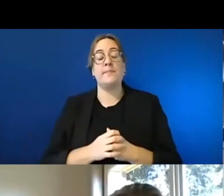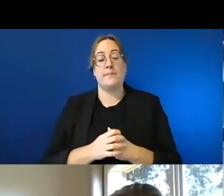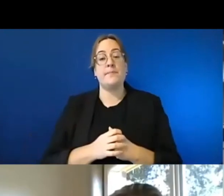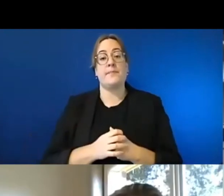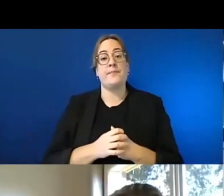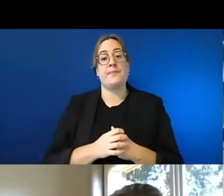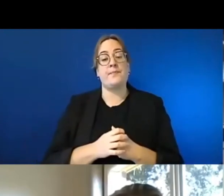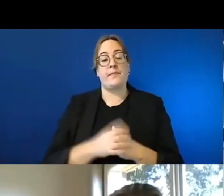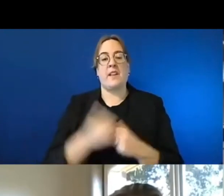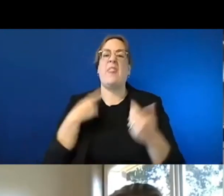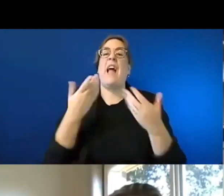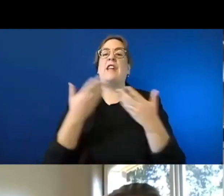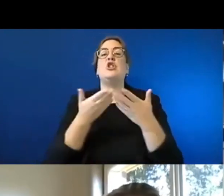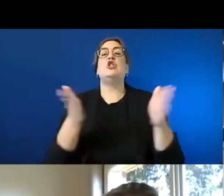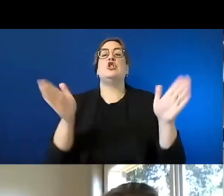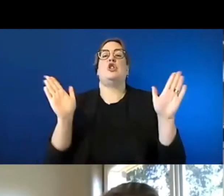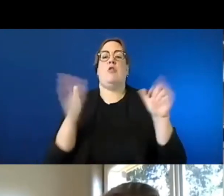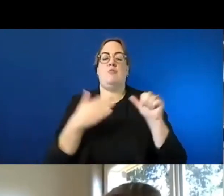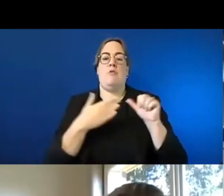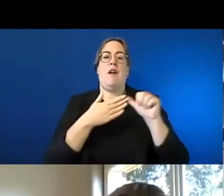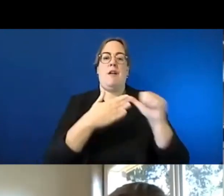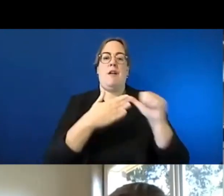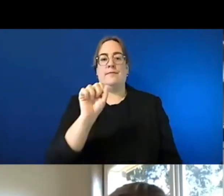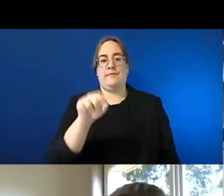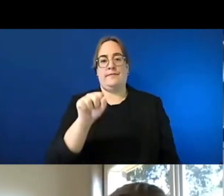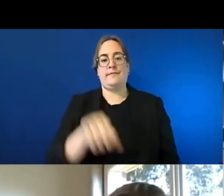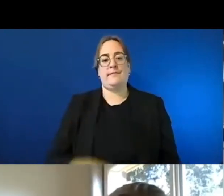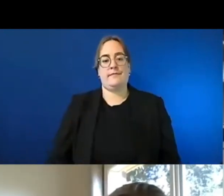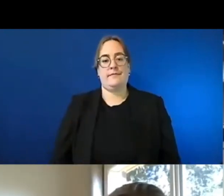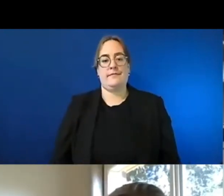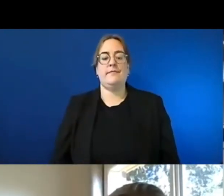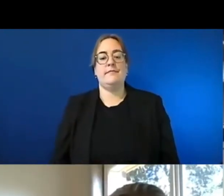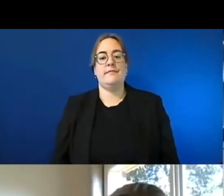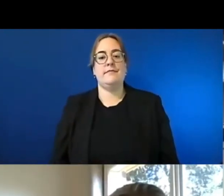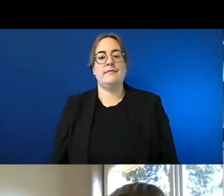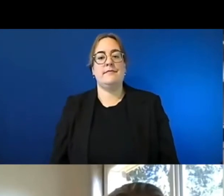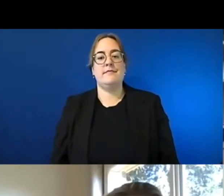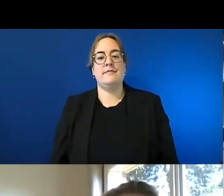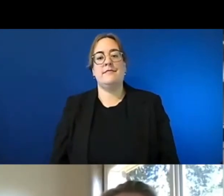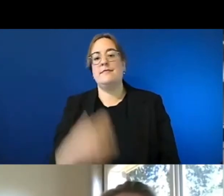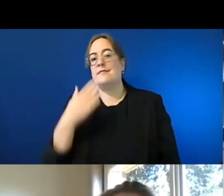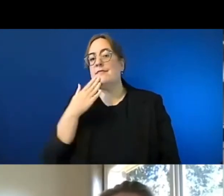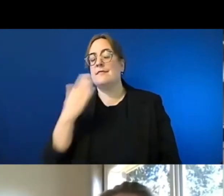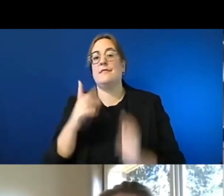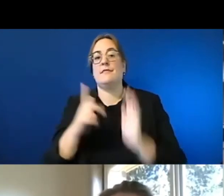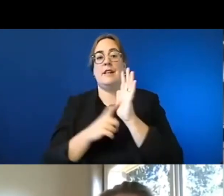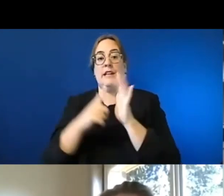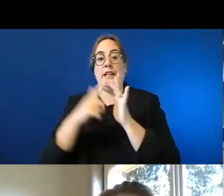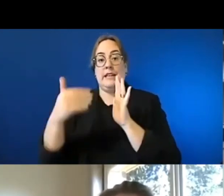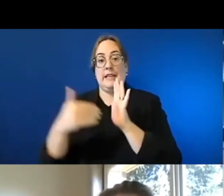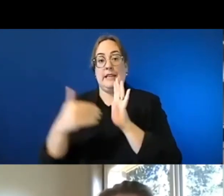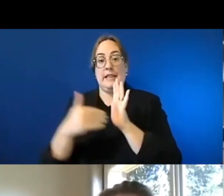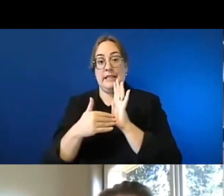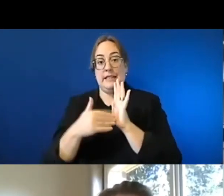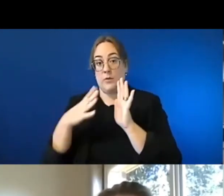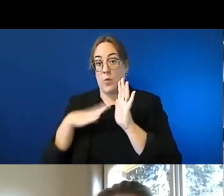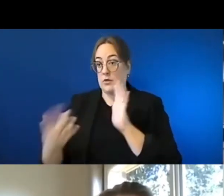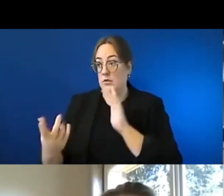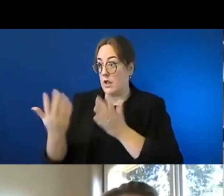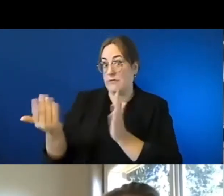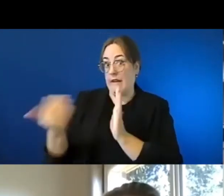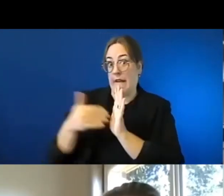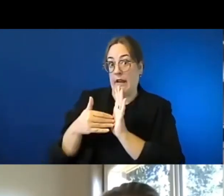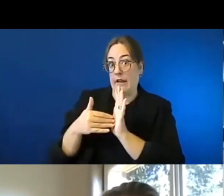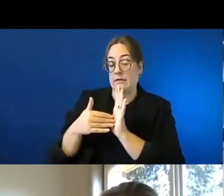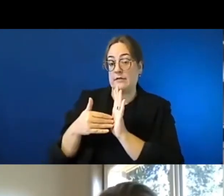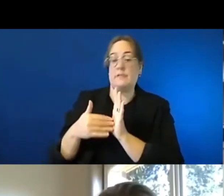that's a general answer. Yeah. Thanks, Rose. I think Liz had something she wanted to add. Amy, I just